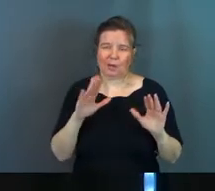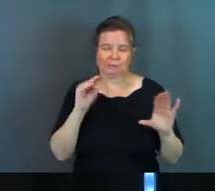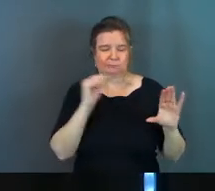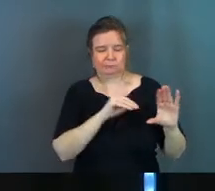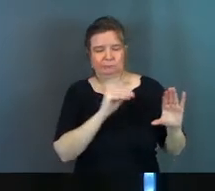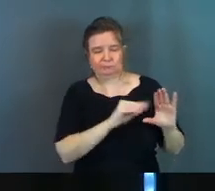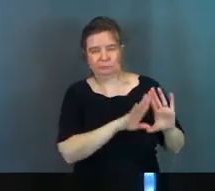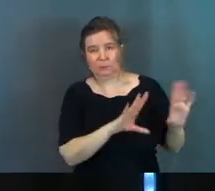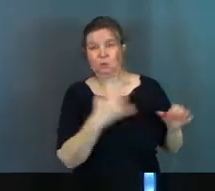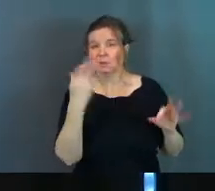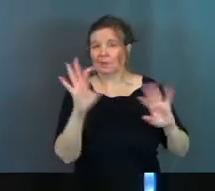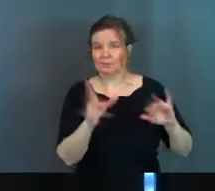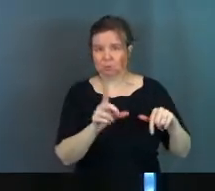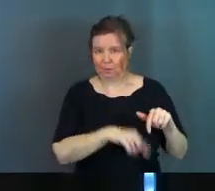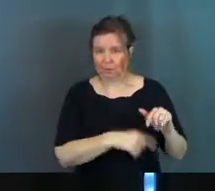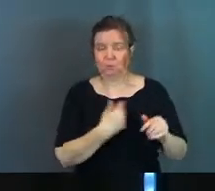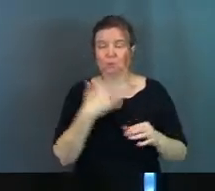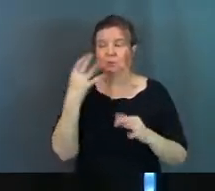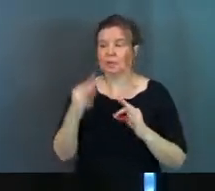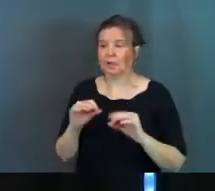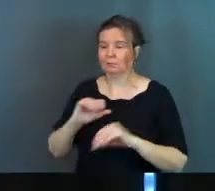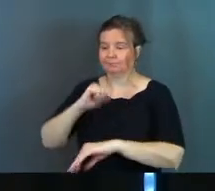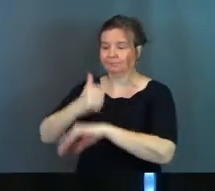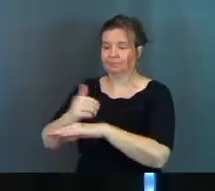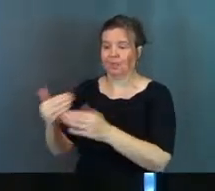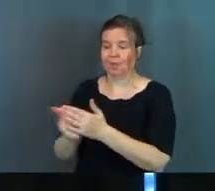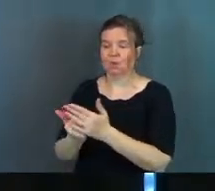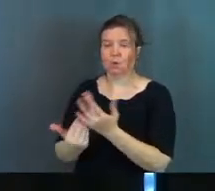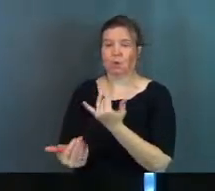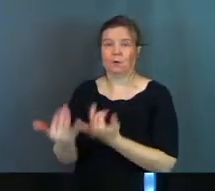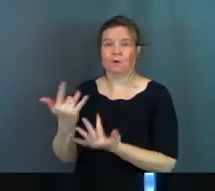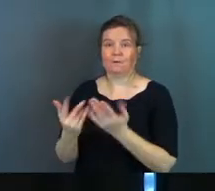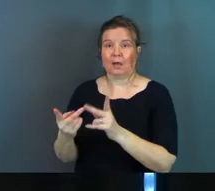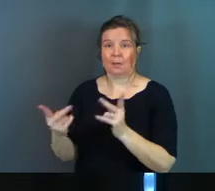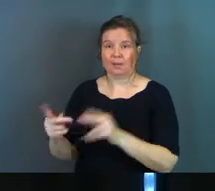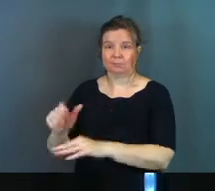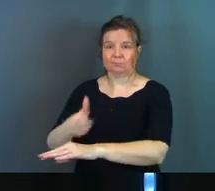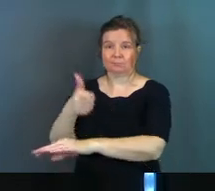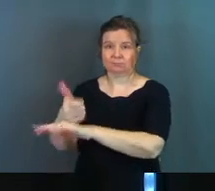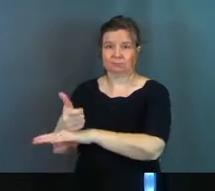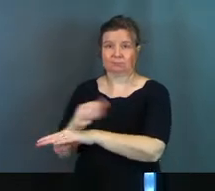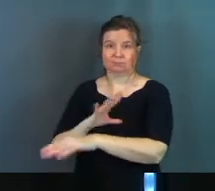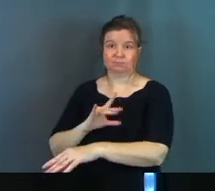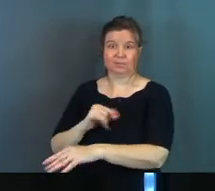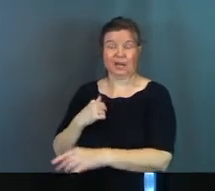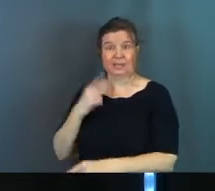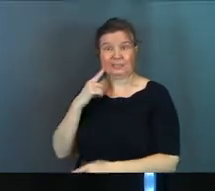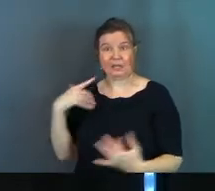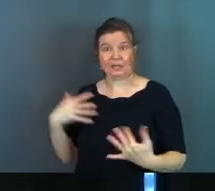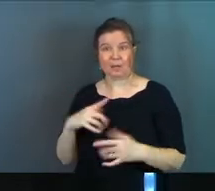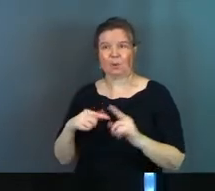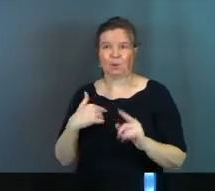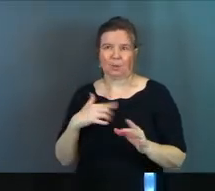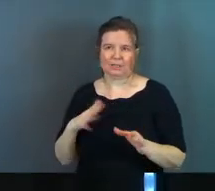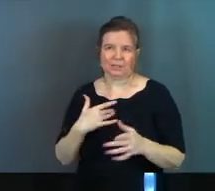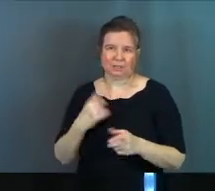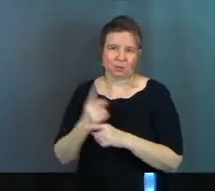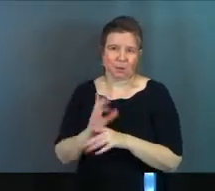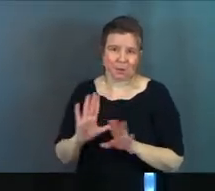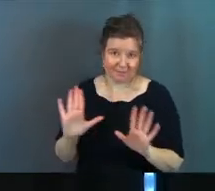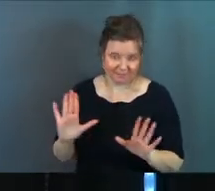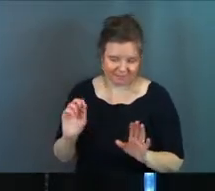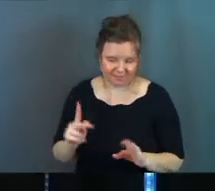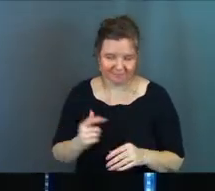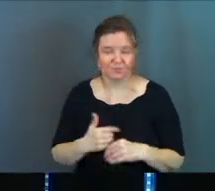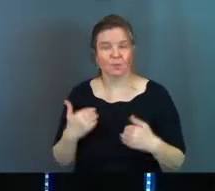insulation. So we decide to put a new fireplace into the living room. Now, that might sound scary, but we did this in the right